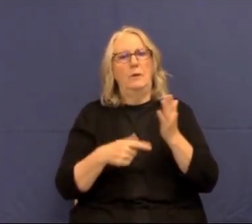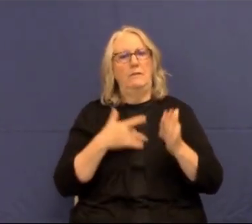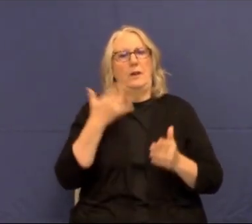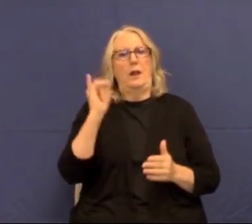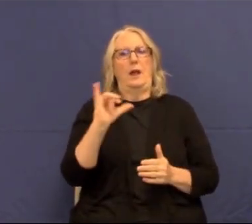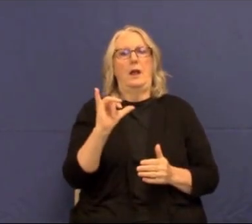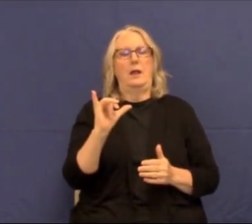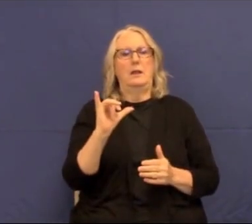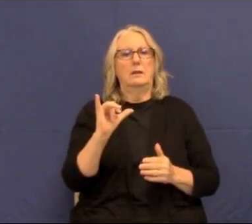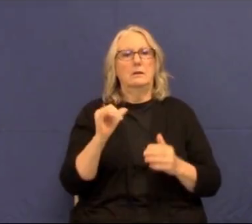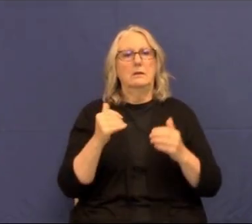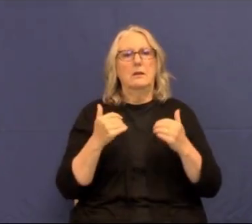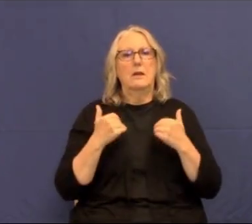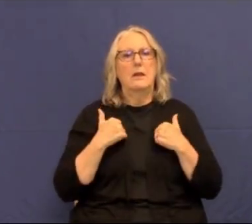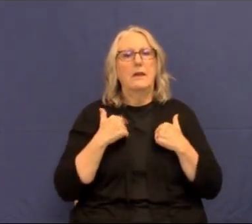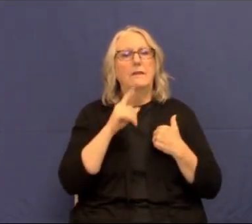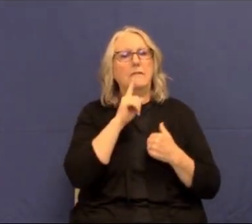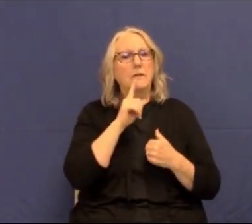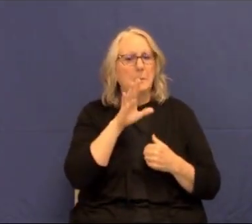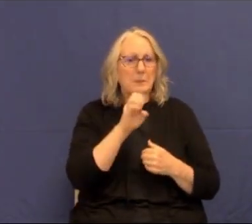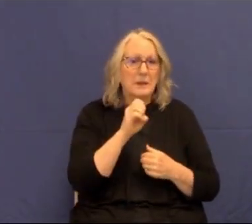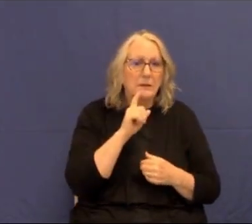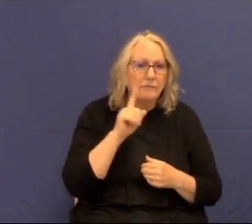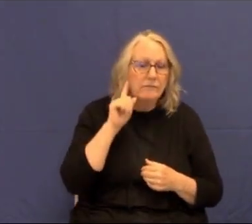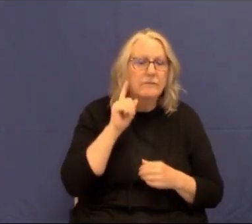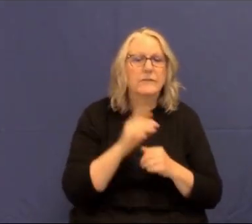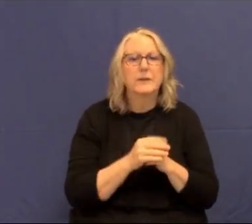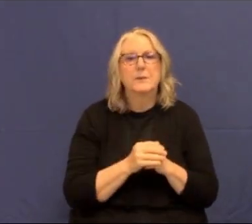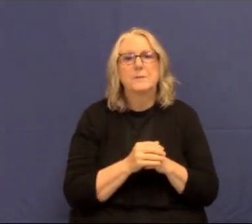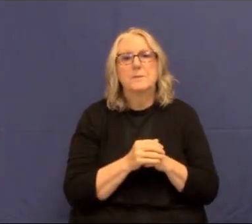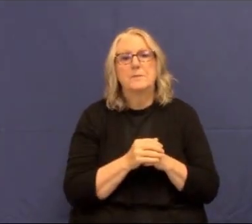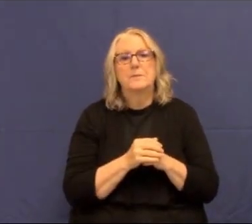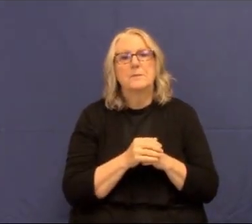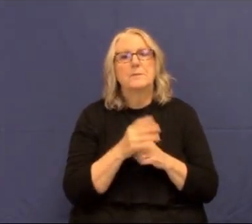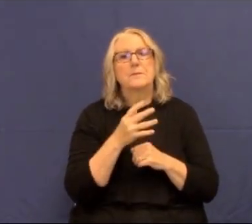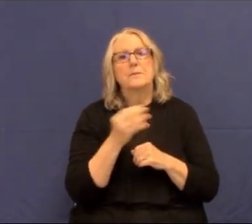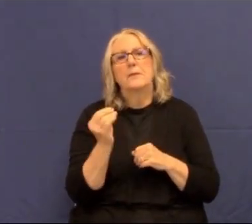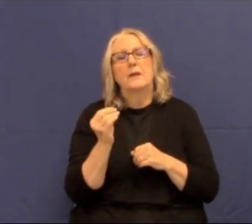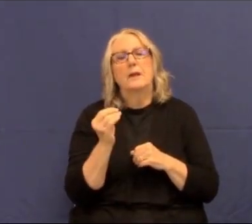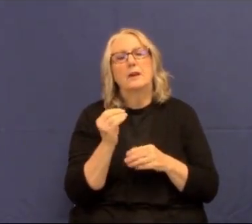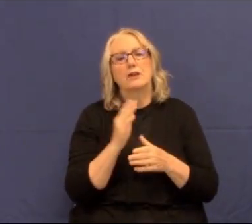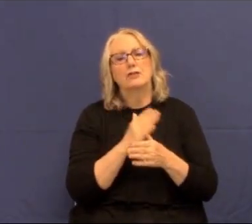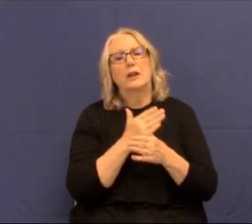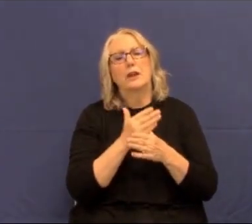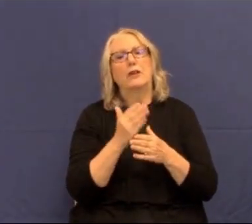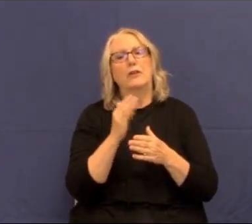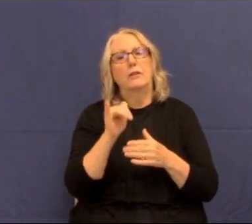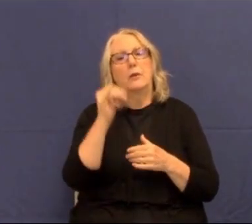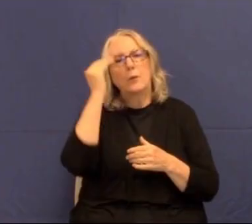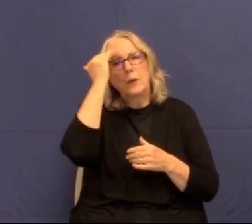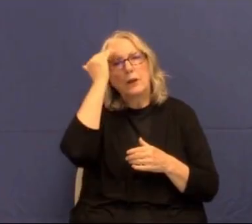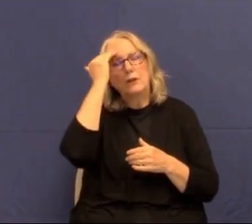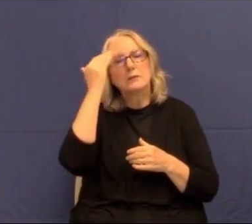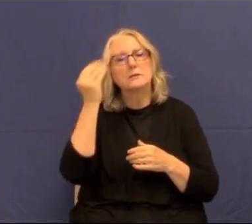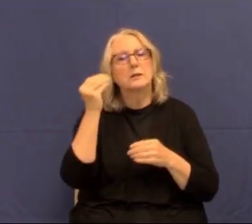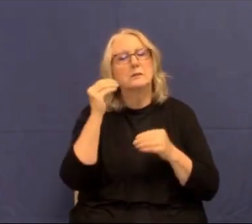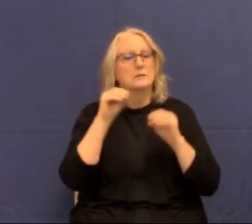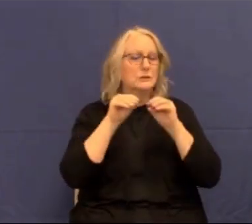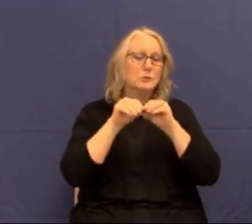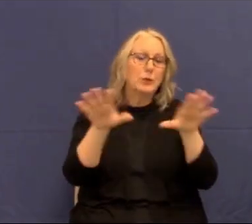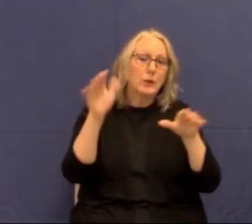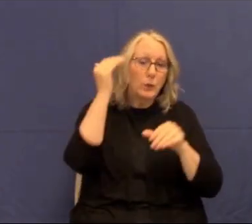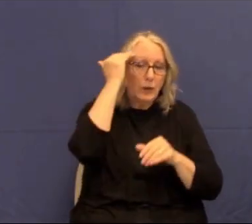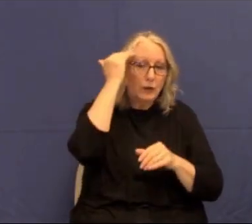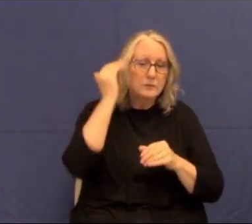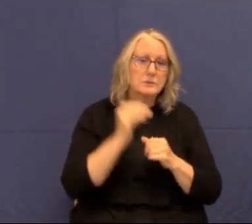perspective of what it's like to have deafness, and really share the